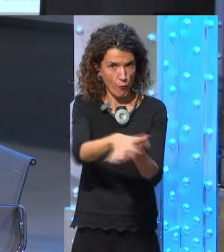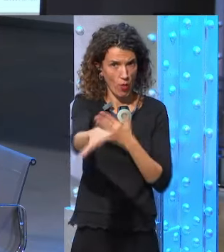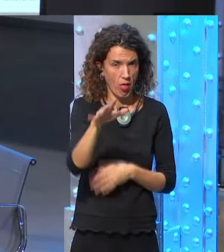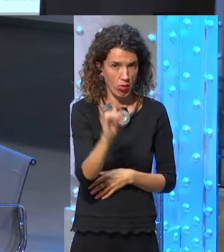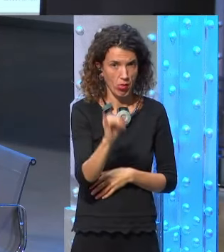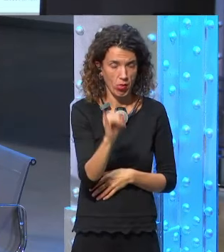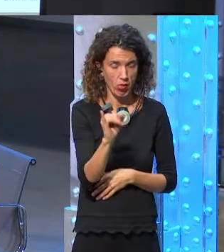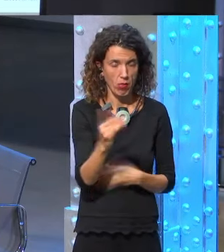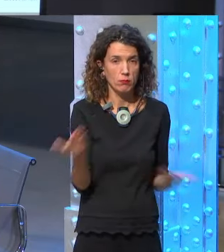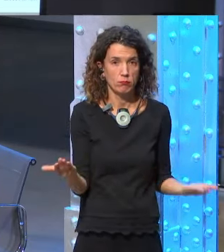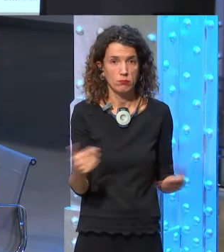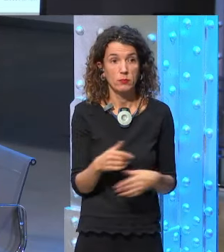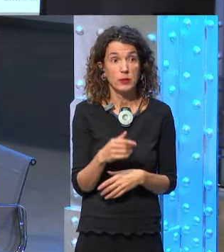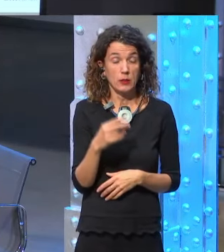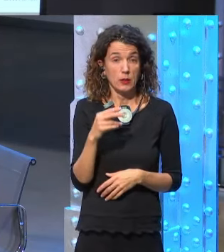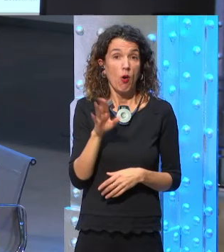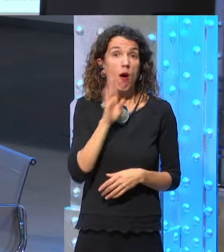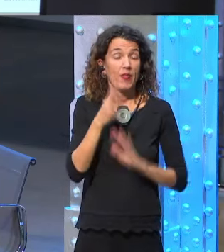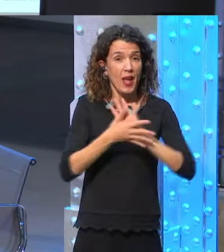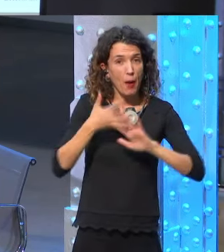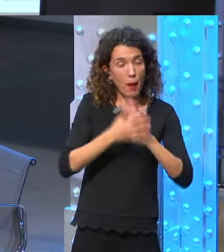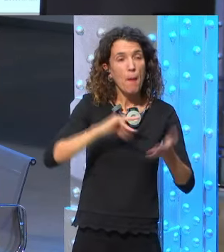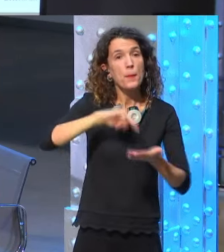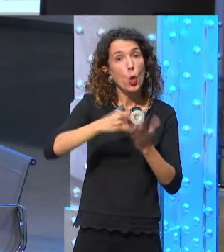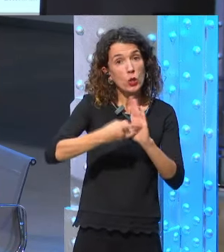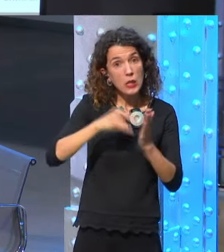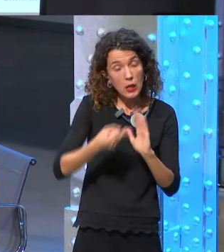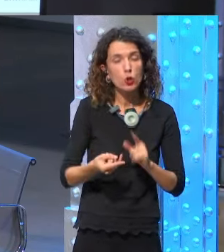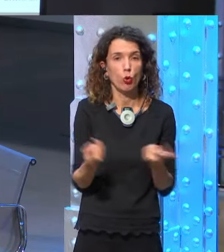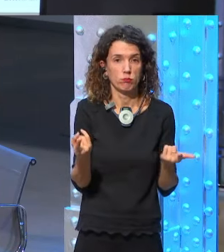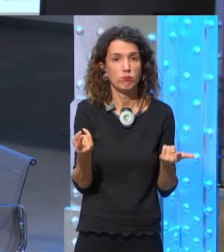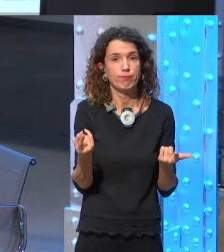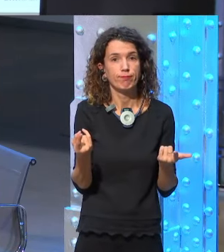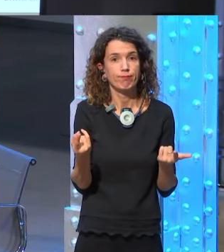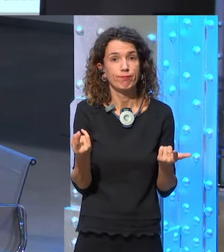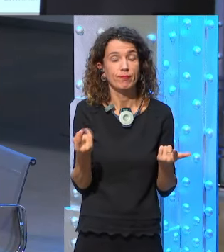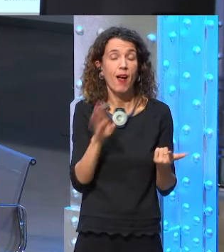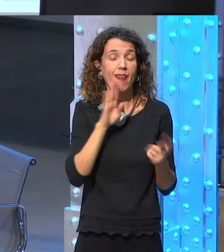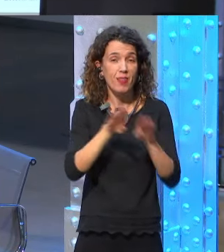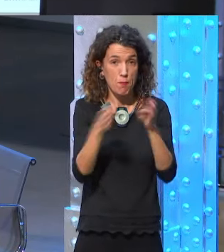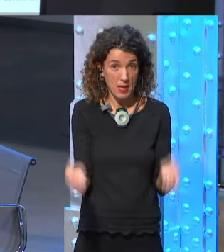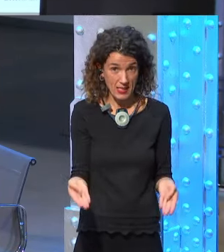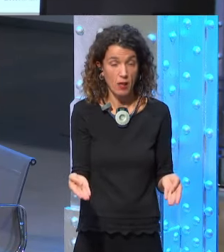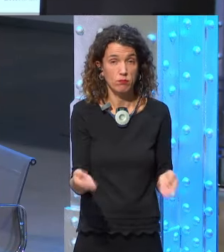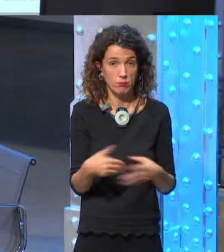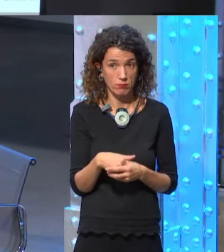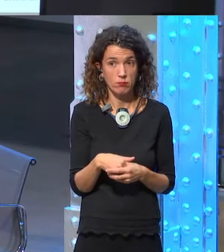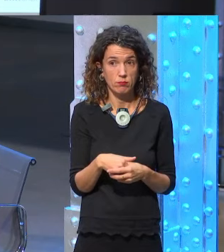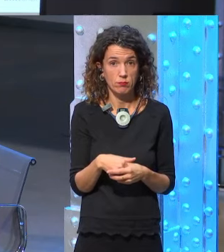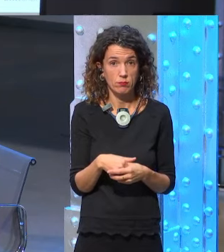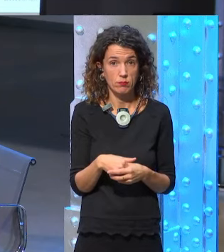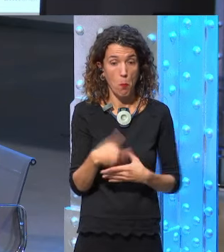at with the M-Table project. It enables the architects and the designers to design processes instead